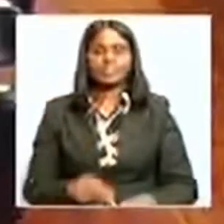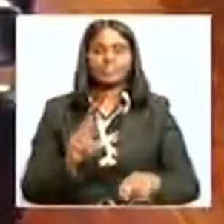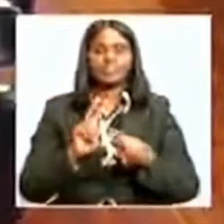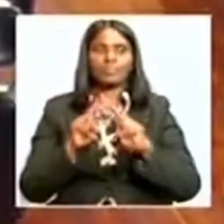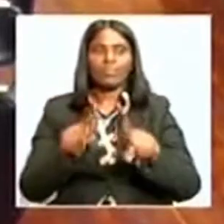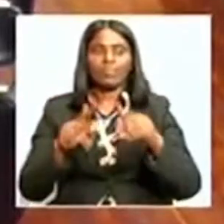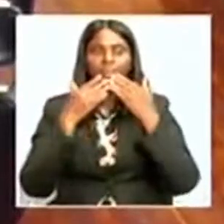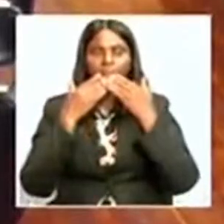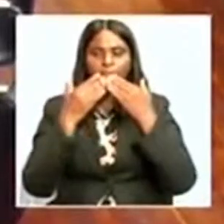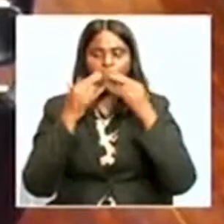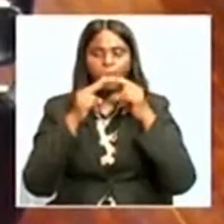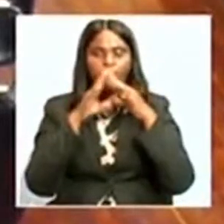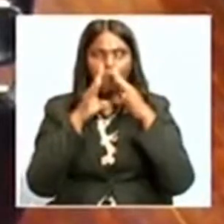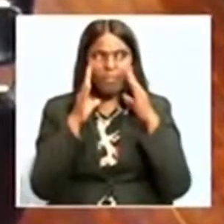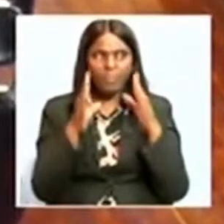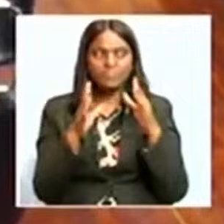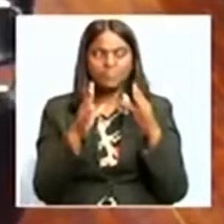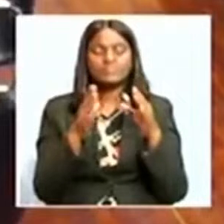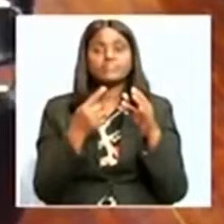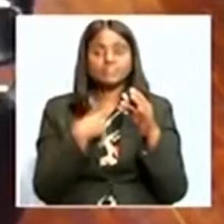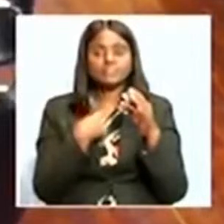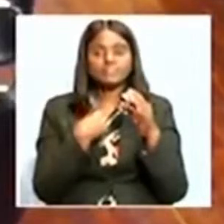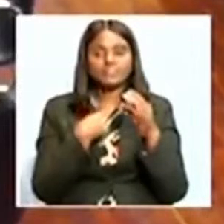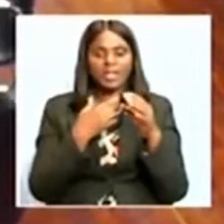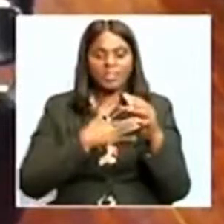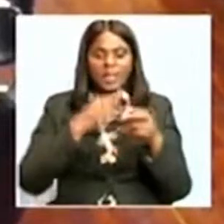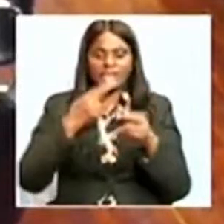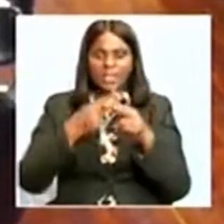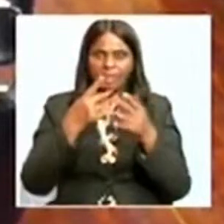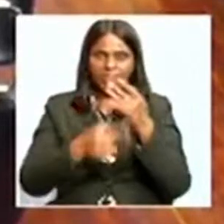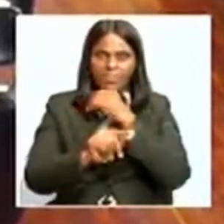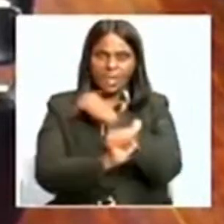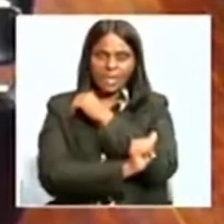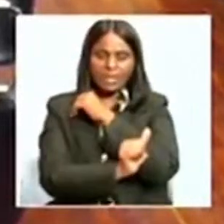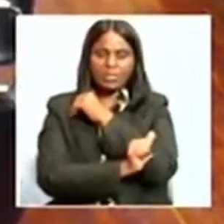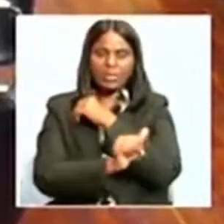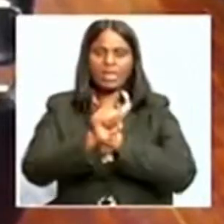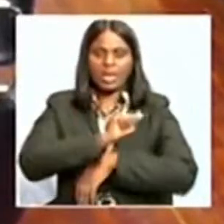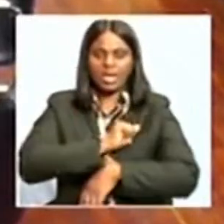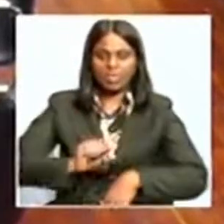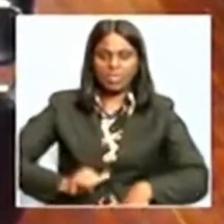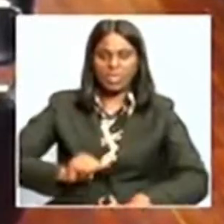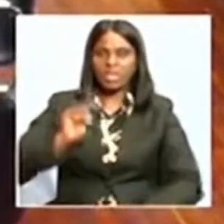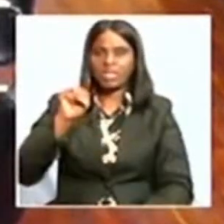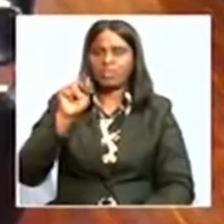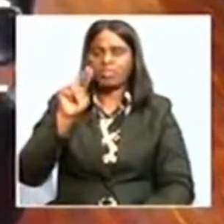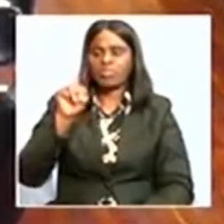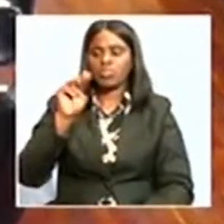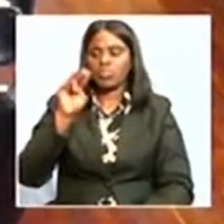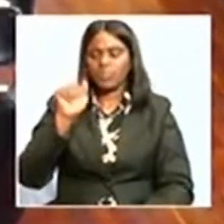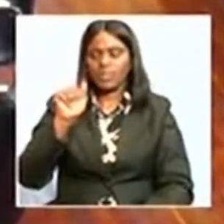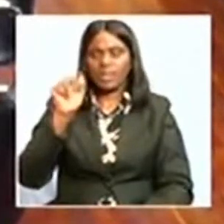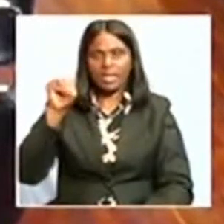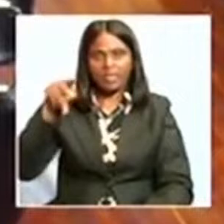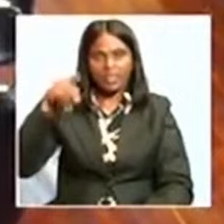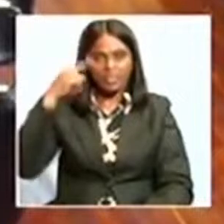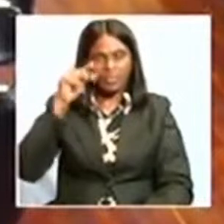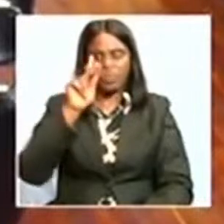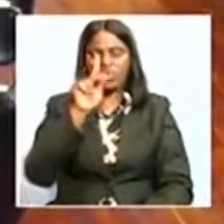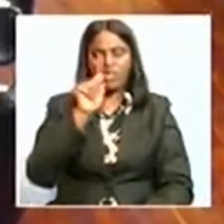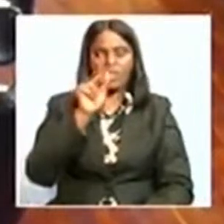Chairperson, thank you very much. My name's Anthony Mumba. I'm the Member of Parliament for Kantanshi. That's